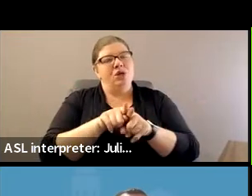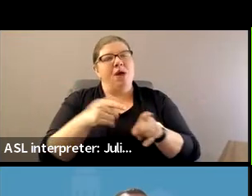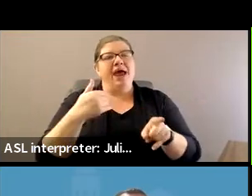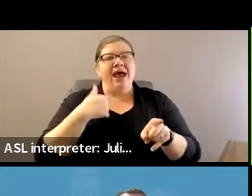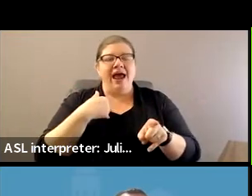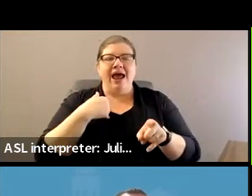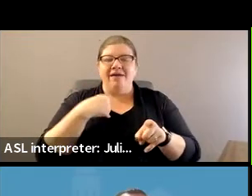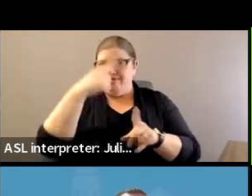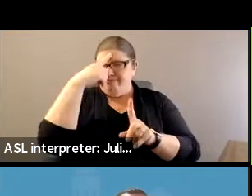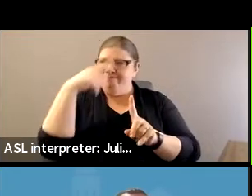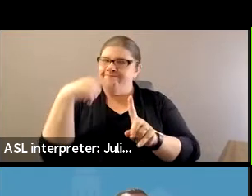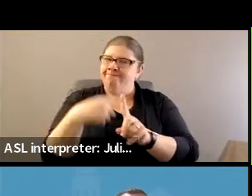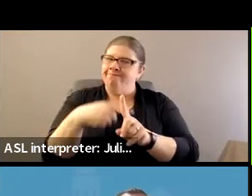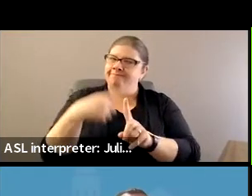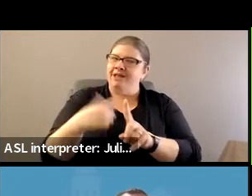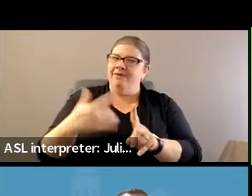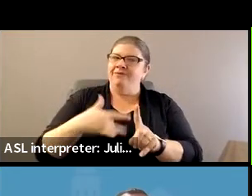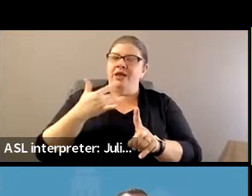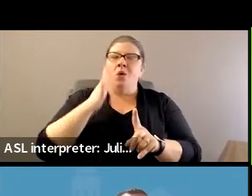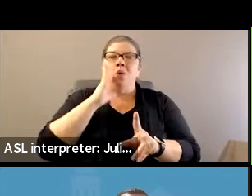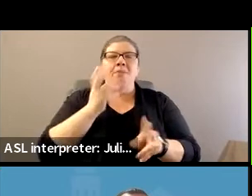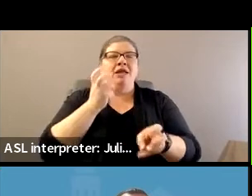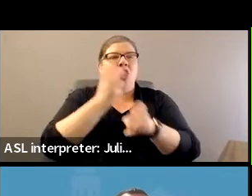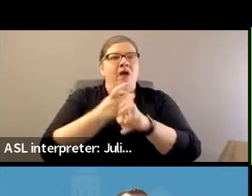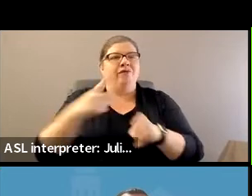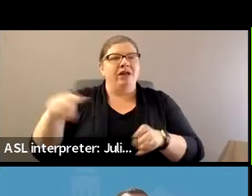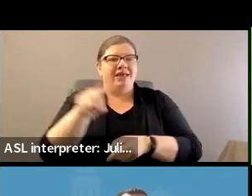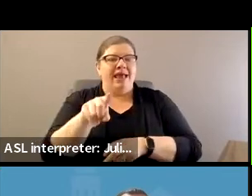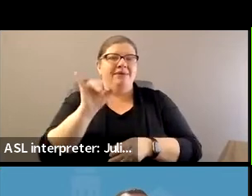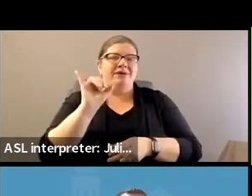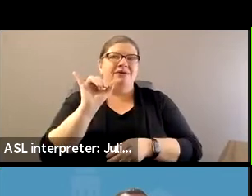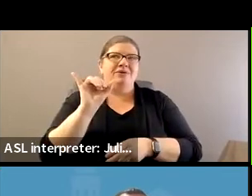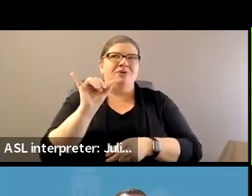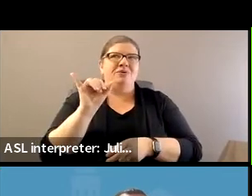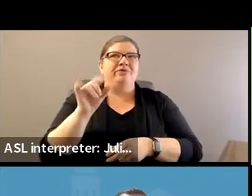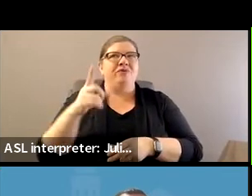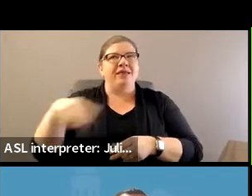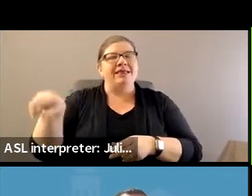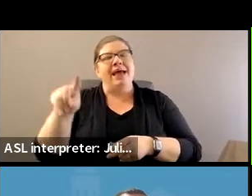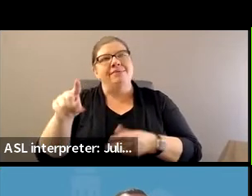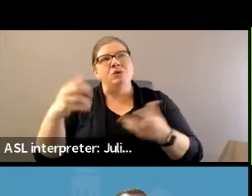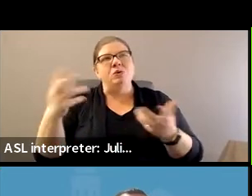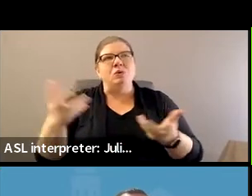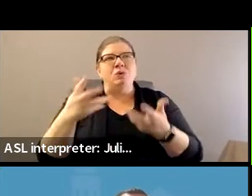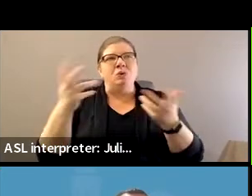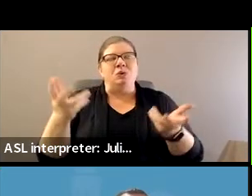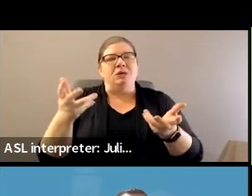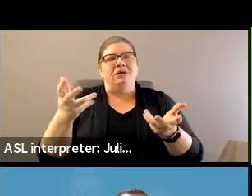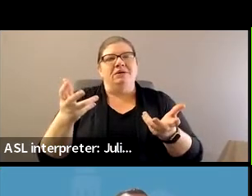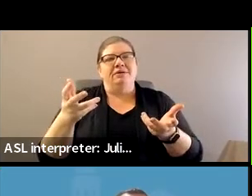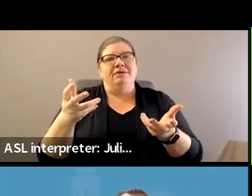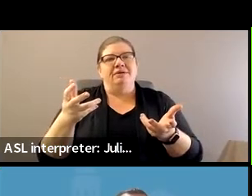very optimistic feeling that it's going to be very difficult for them to take that, to kind of back up that